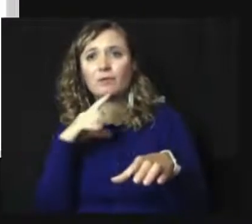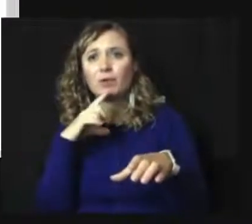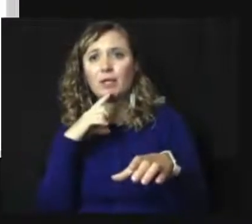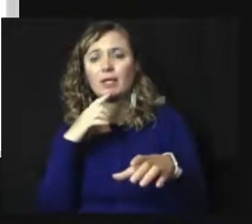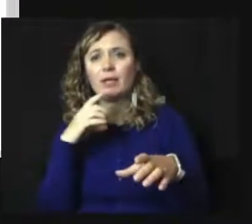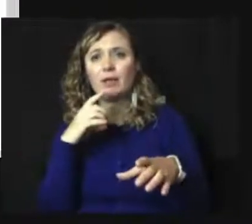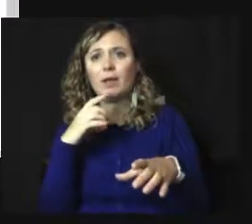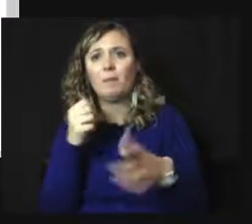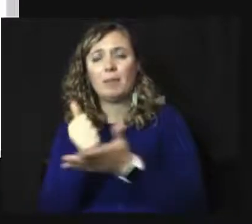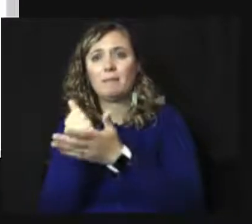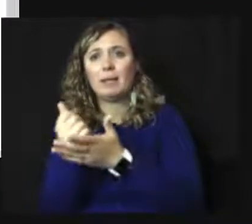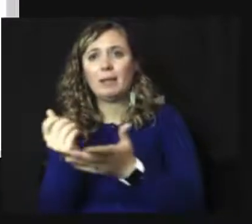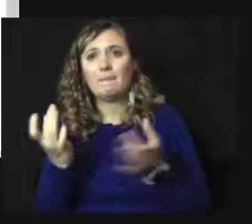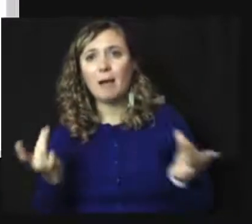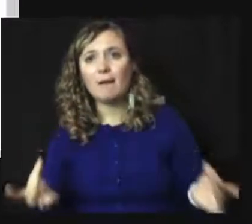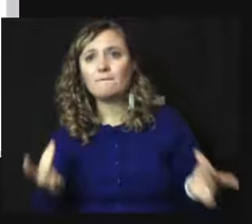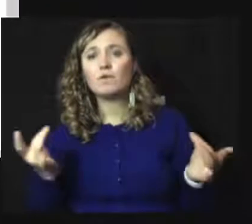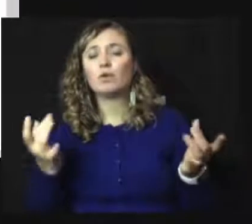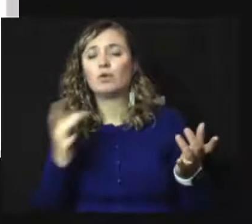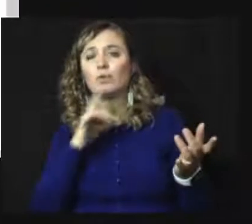an active thing.